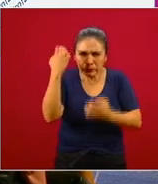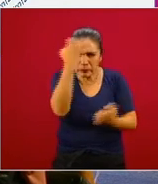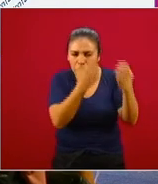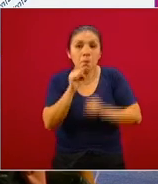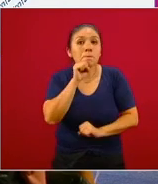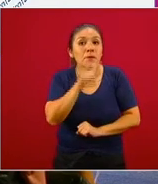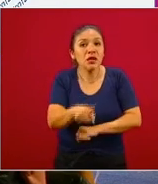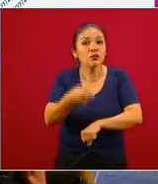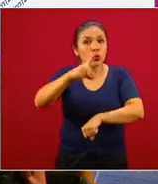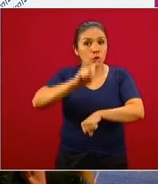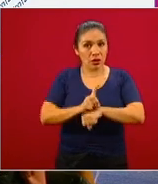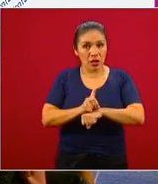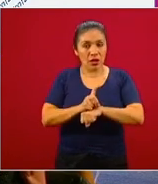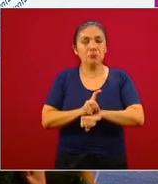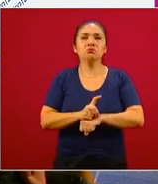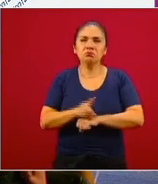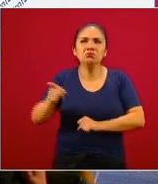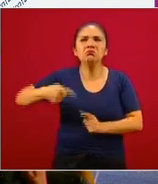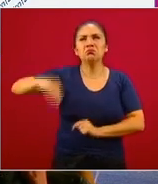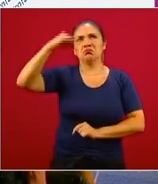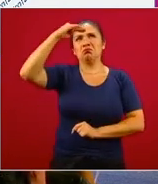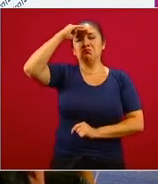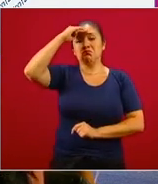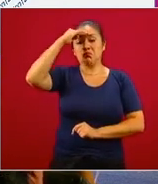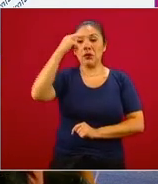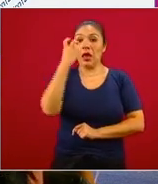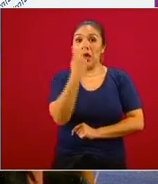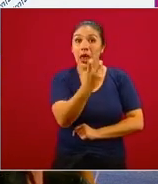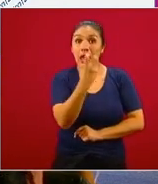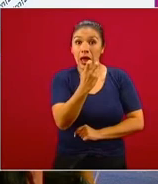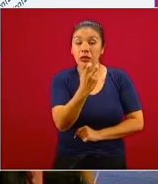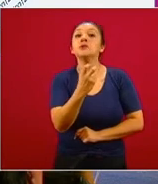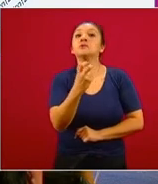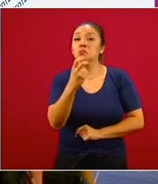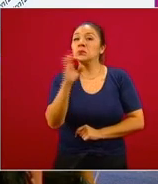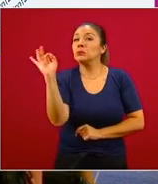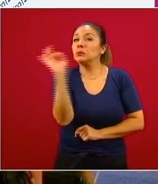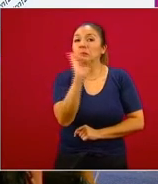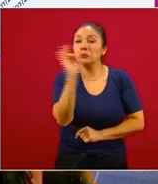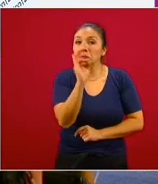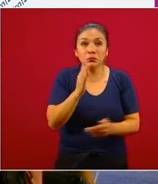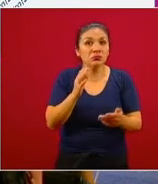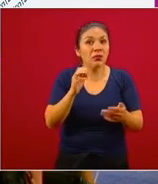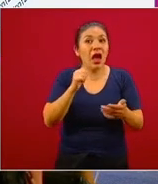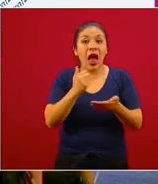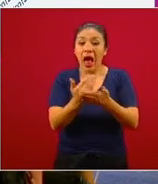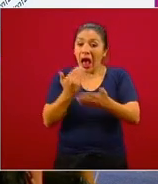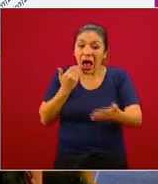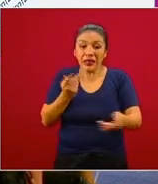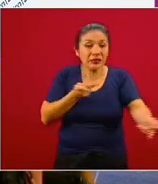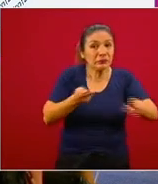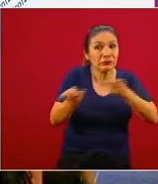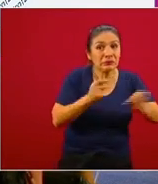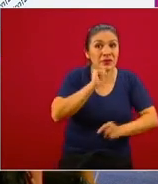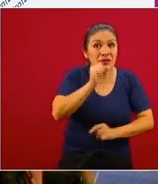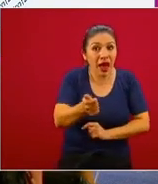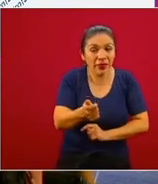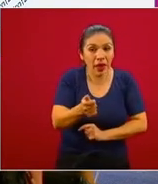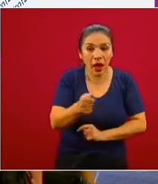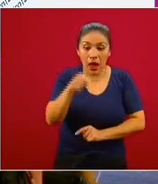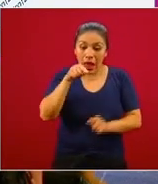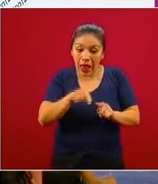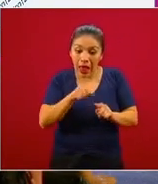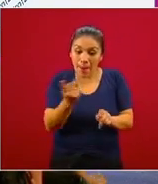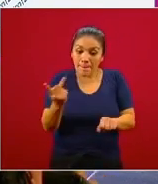Then the green curve is also a prediction that those same groups made And what they said